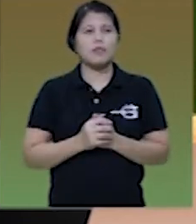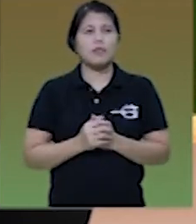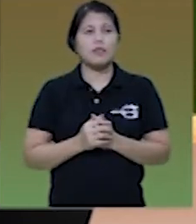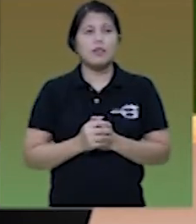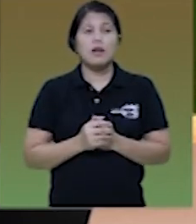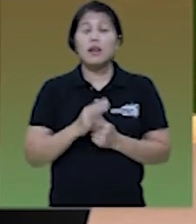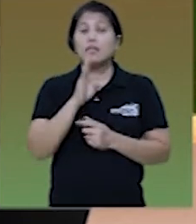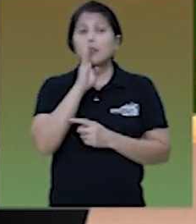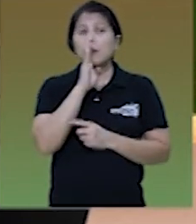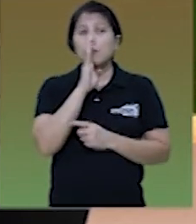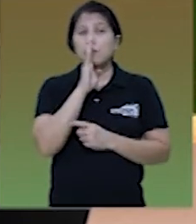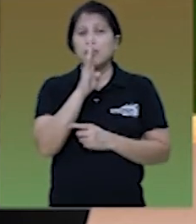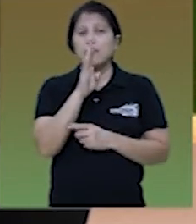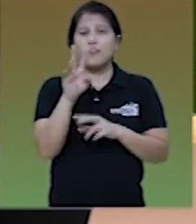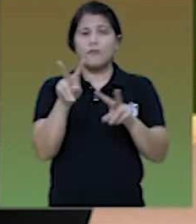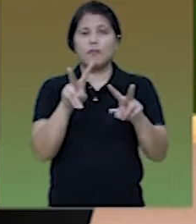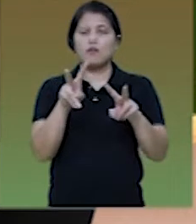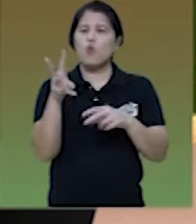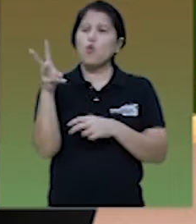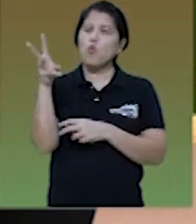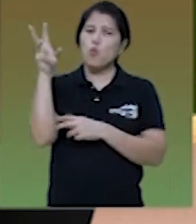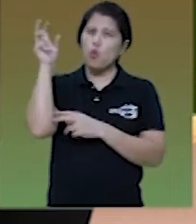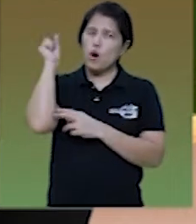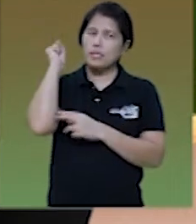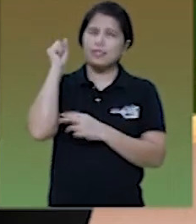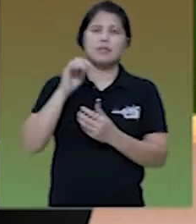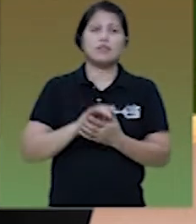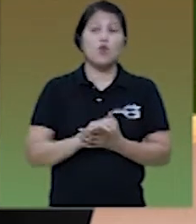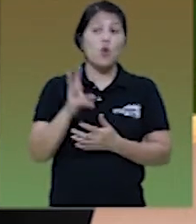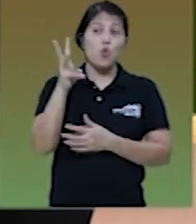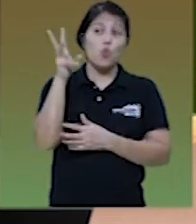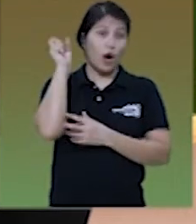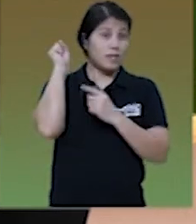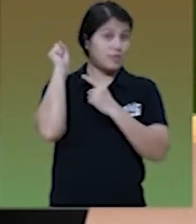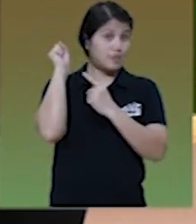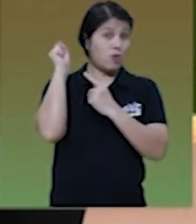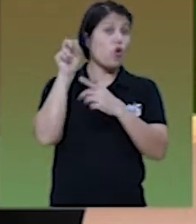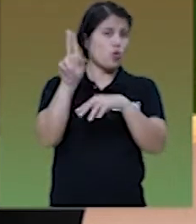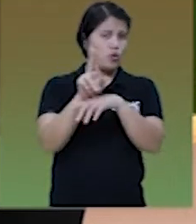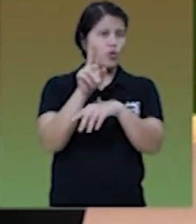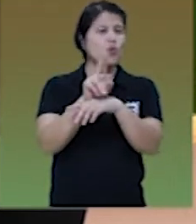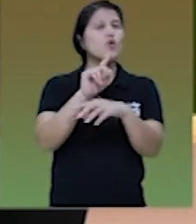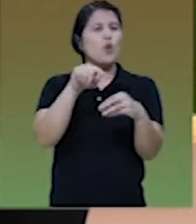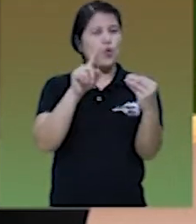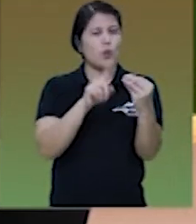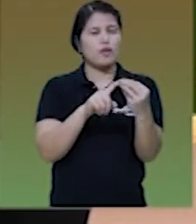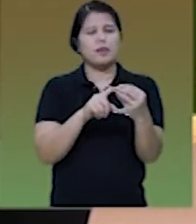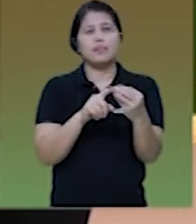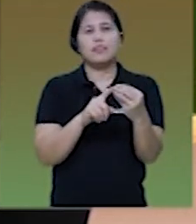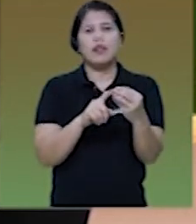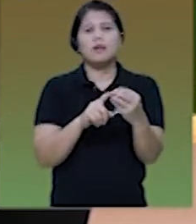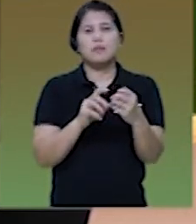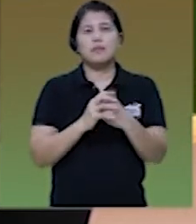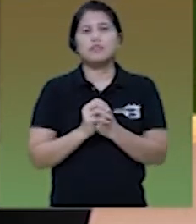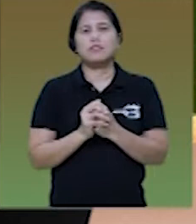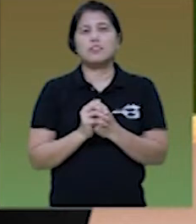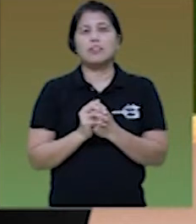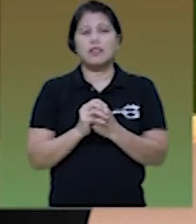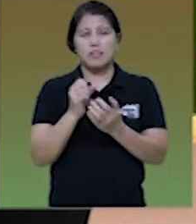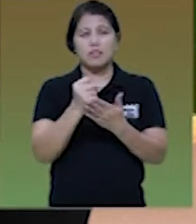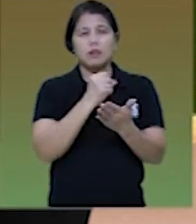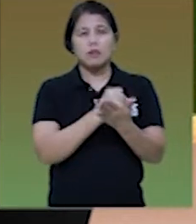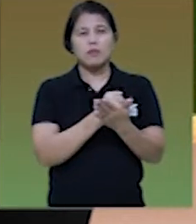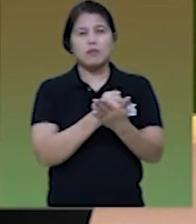The be verb is was. Was is used when the subject or the one being